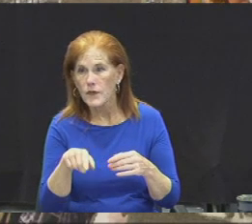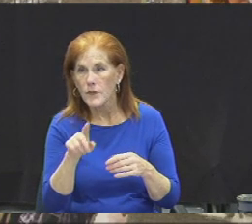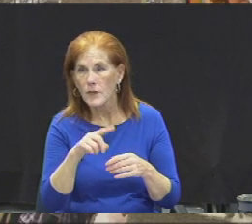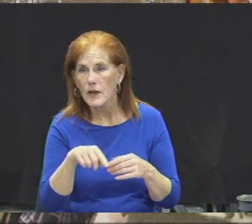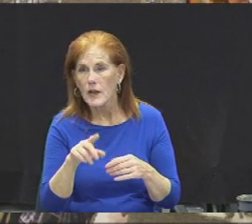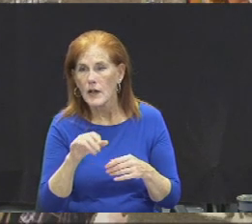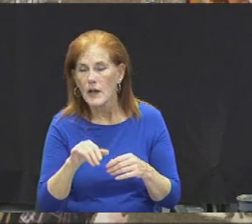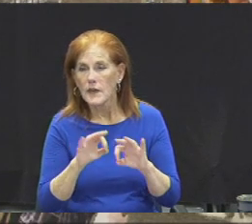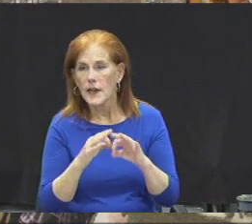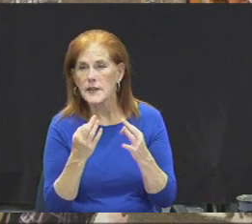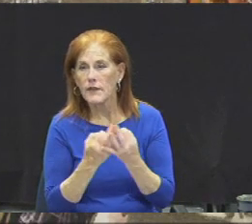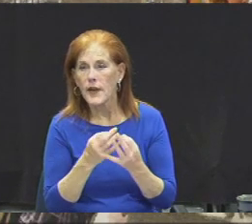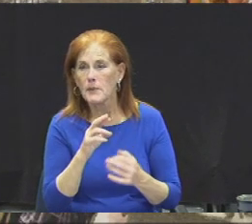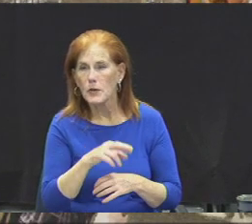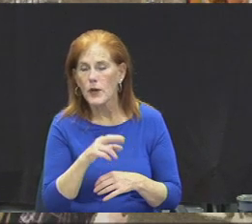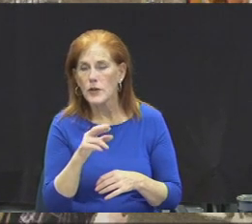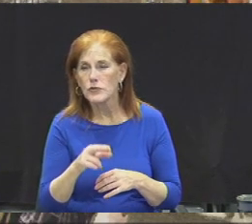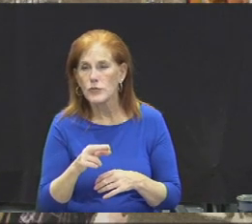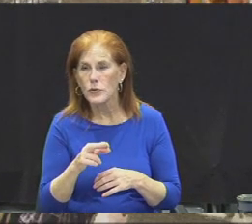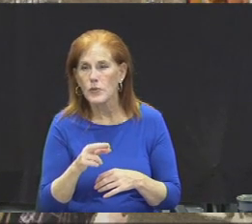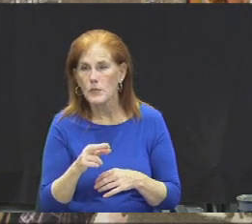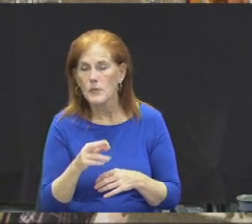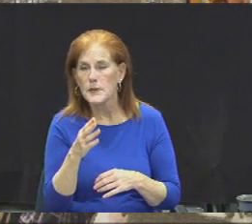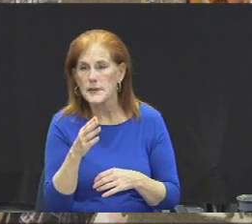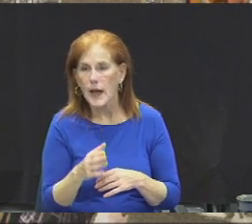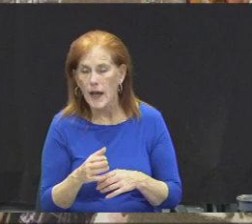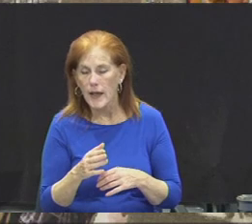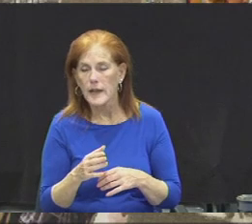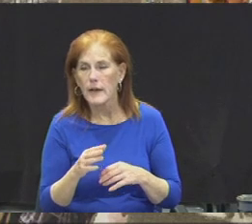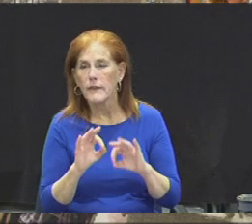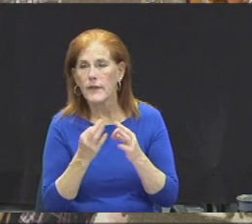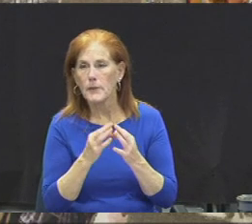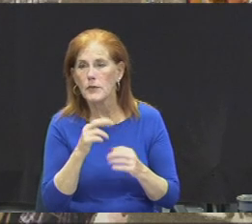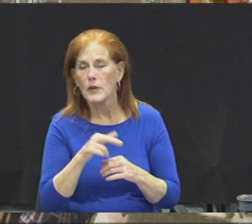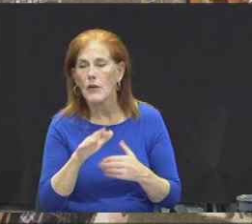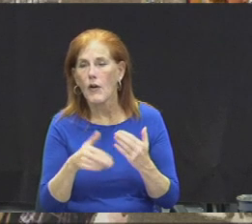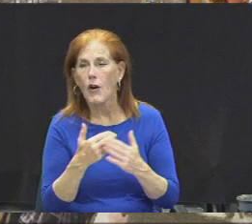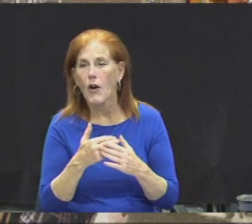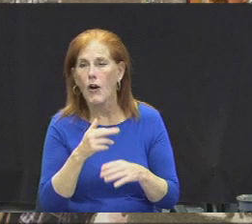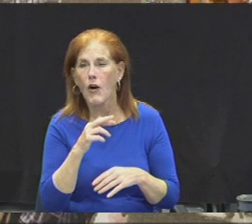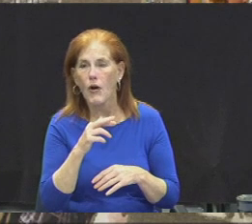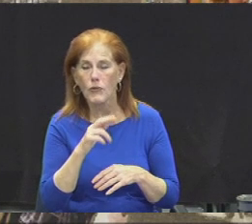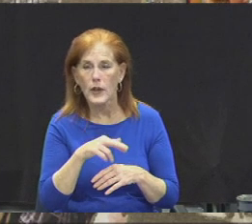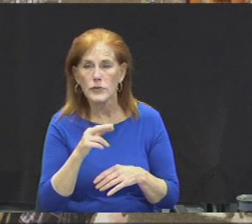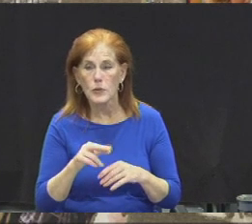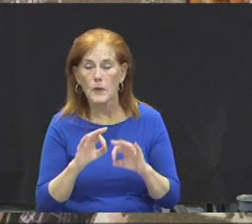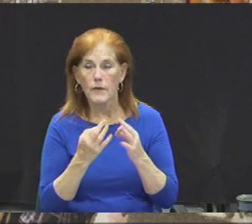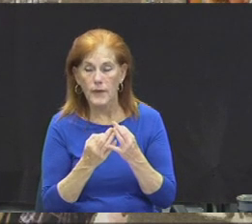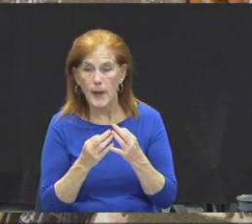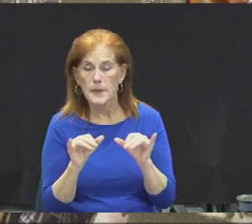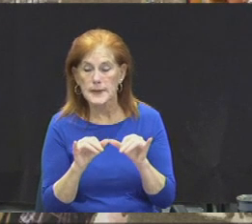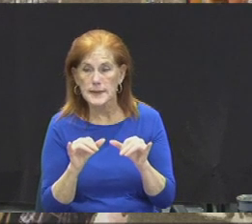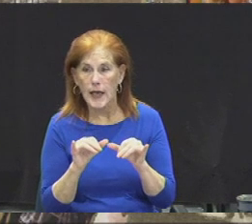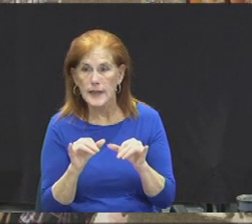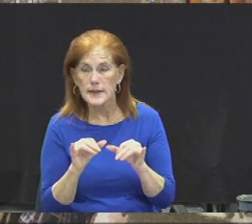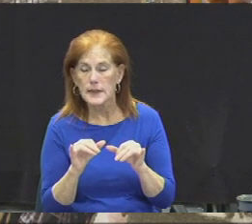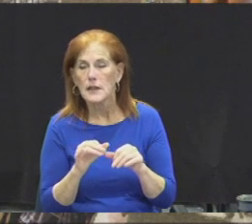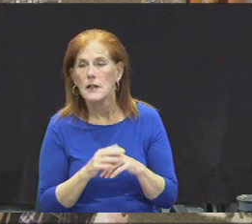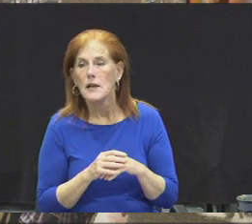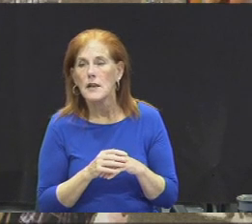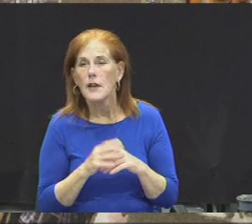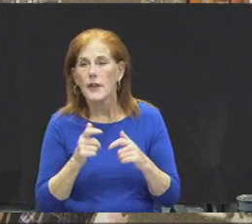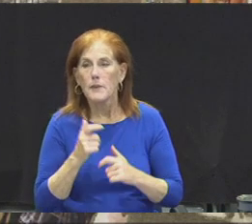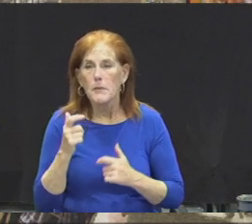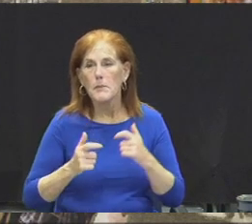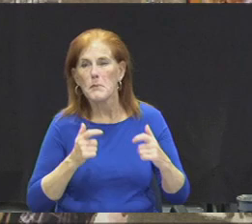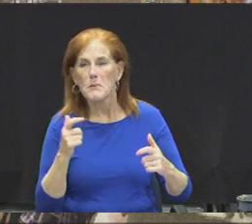This is the family restroom side of the restroom building. All the restrooms are family size that access the children's restroom. They're